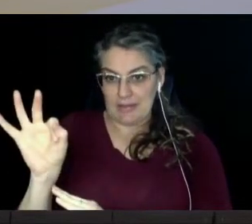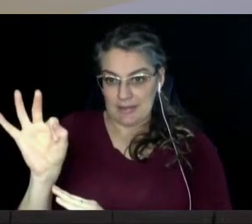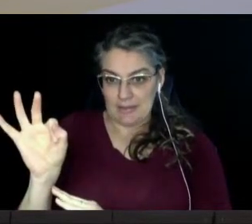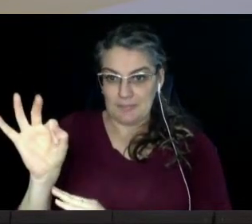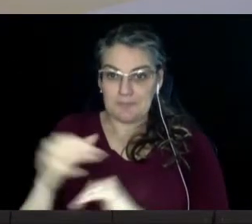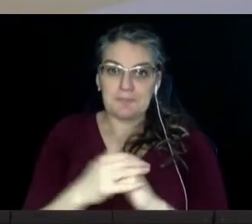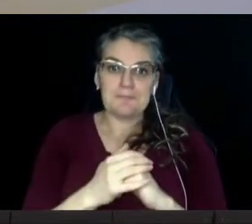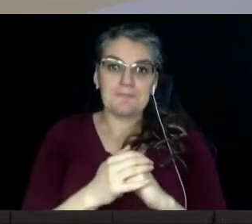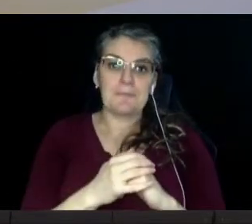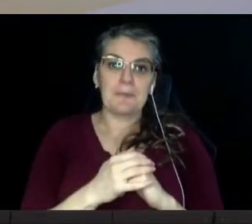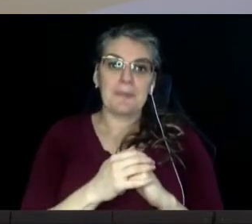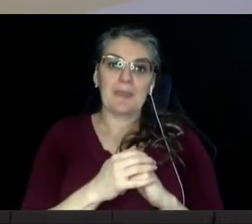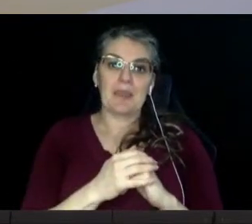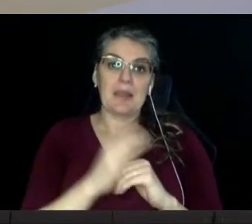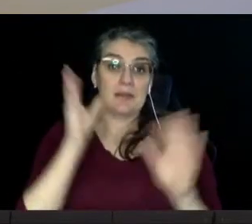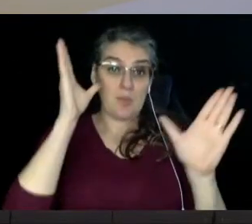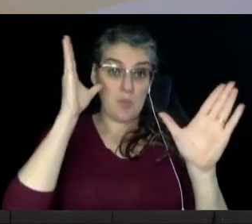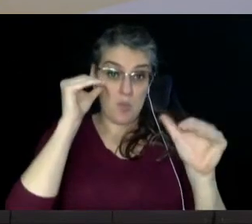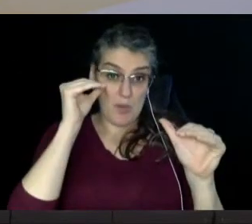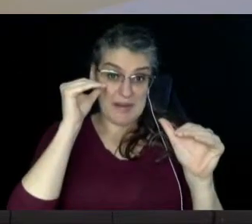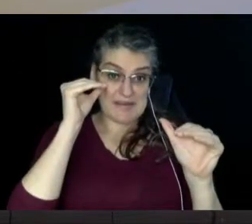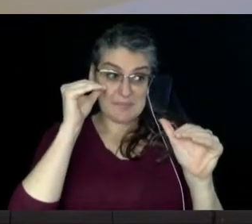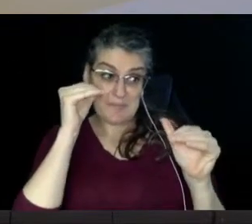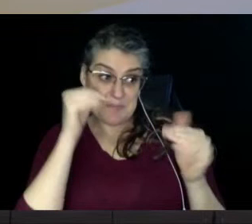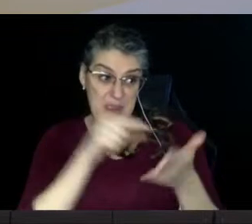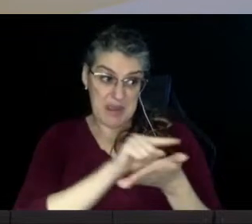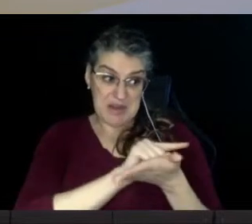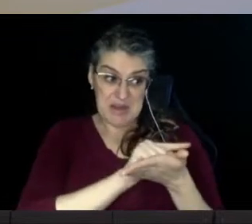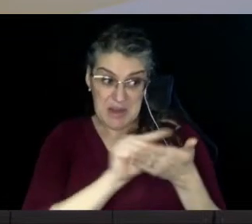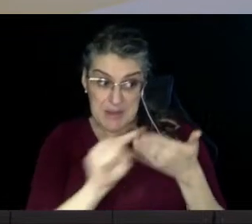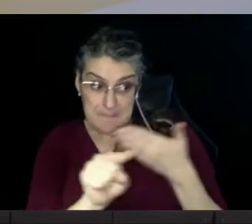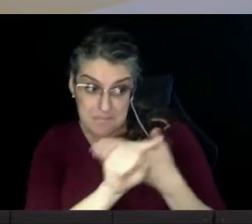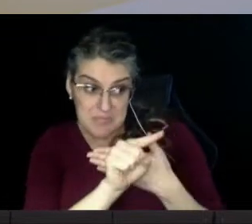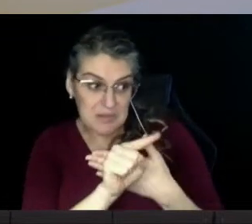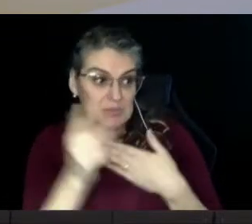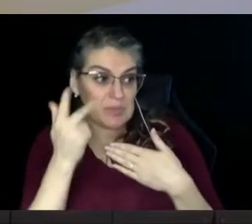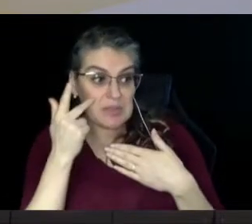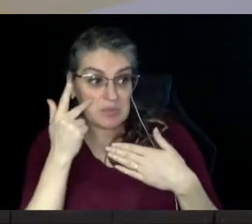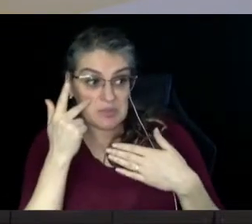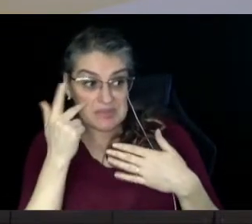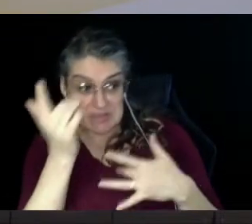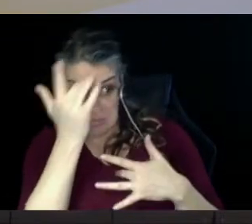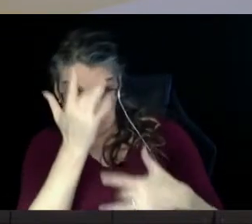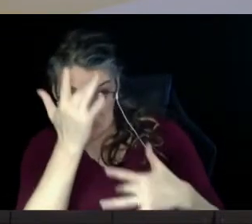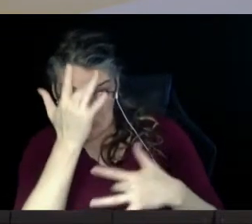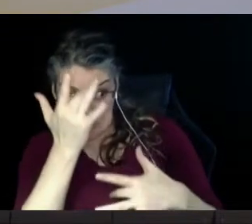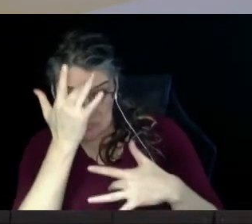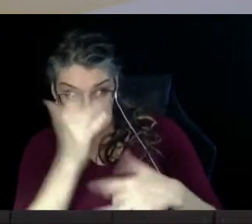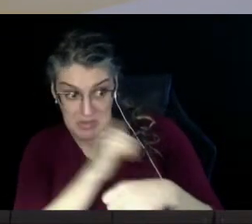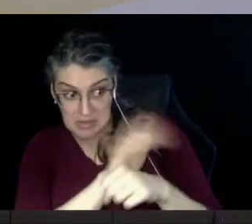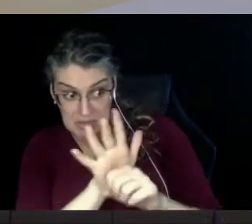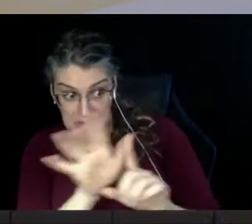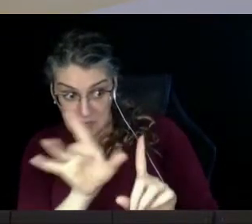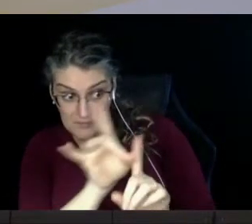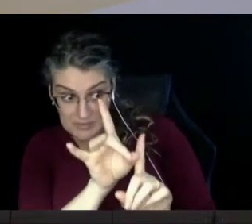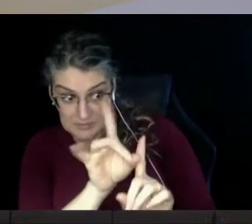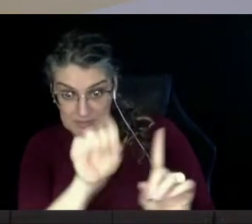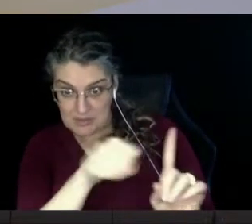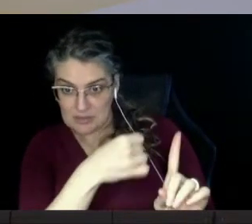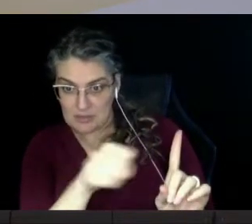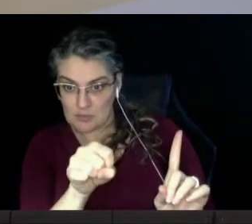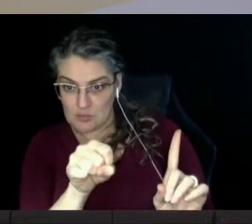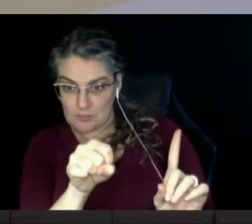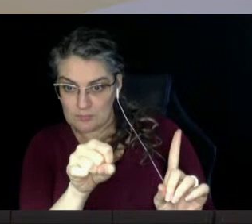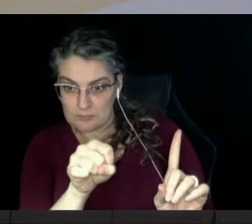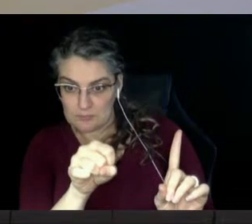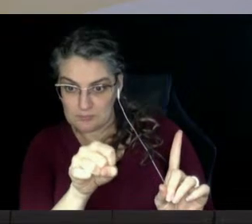symptoms within the next week. But another important reminder, and I think I mentioned